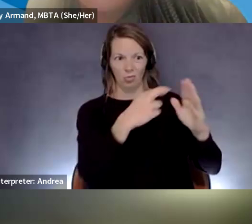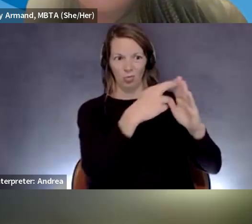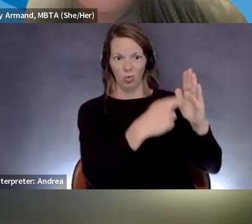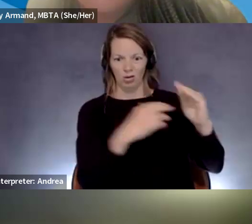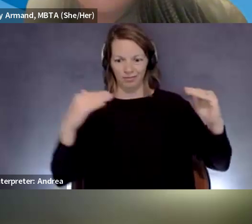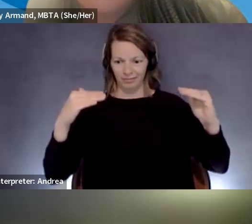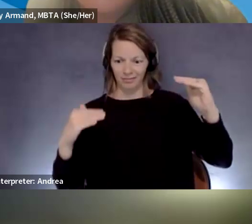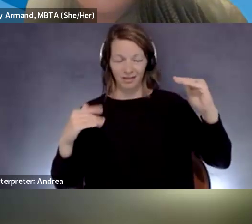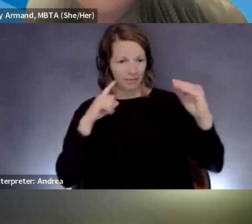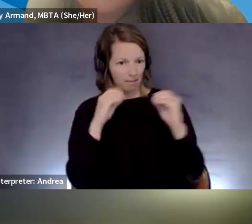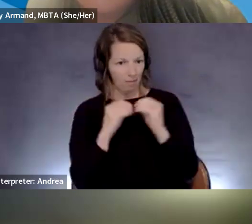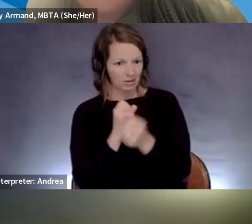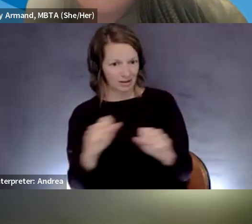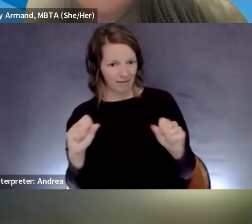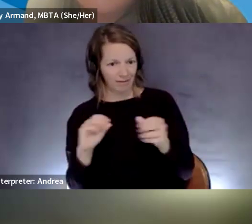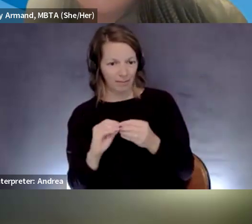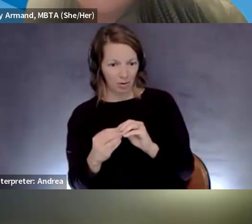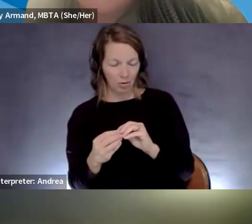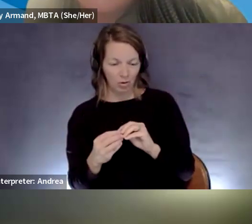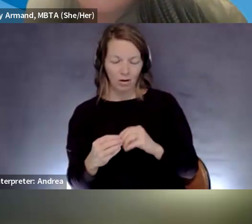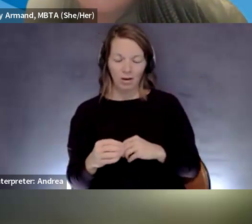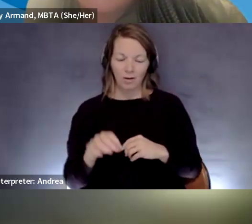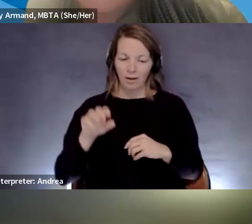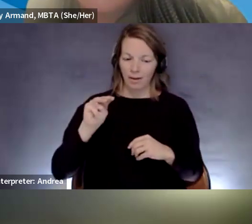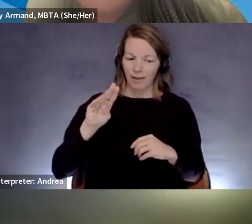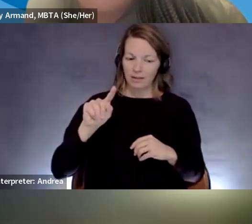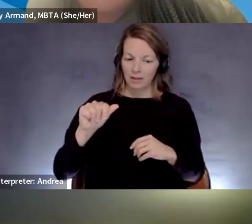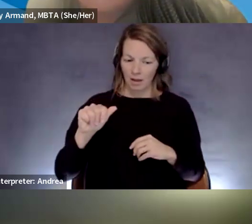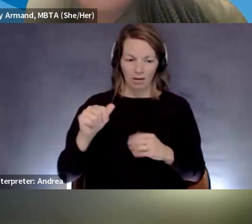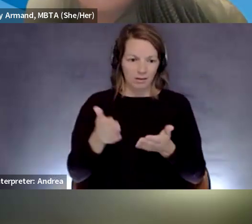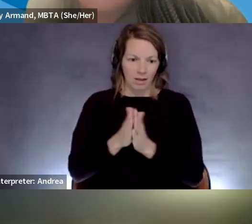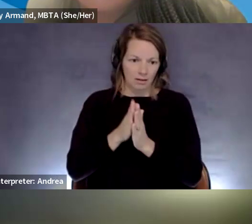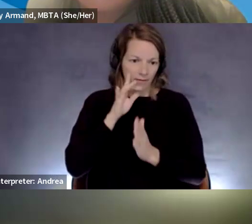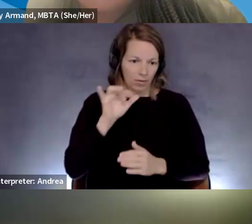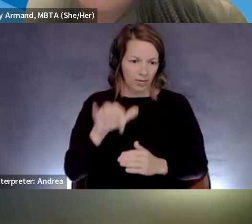a conservative measure, which is what MBTA is asking for.